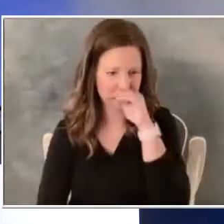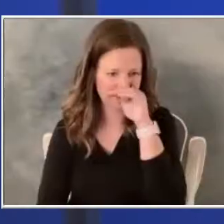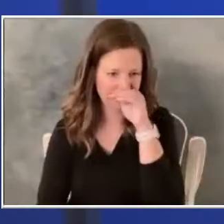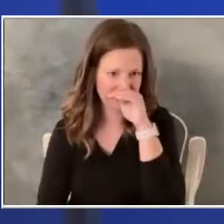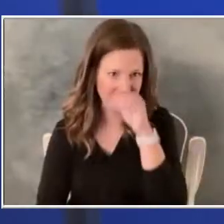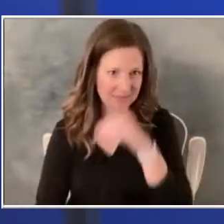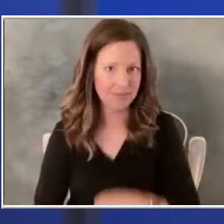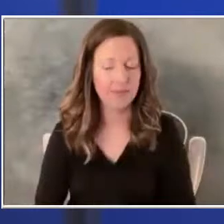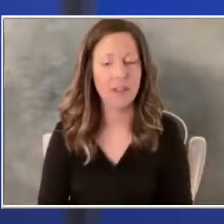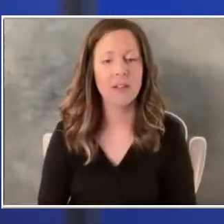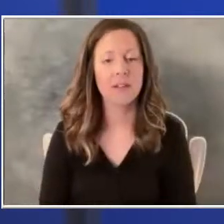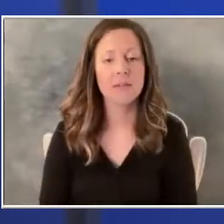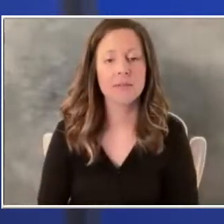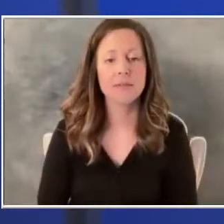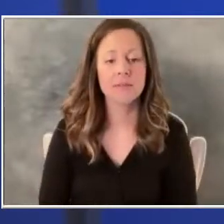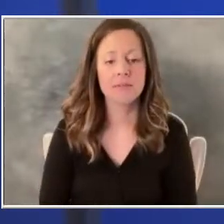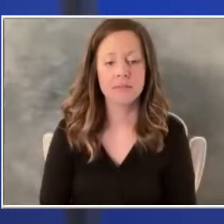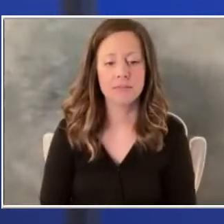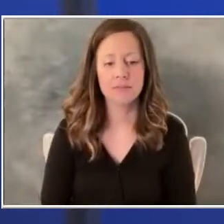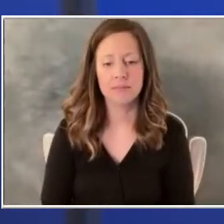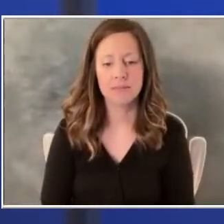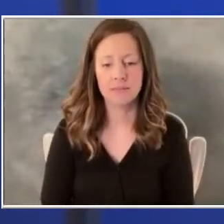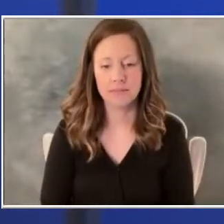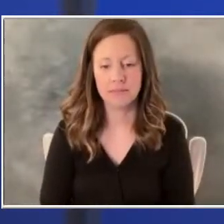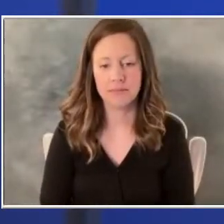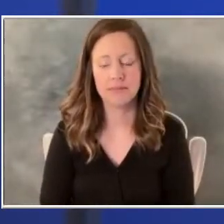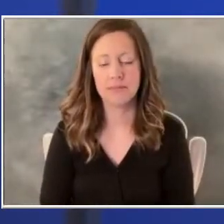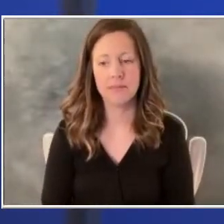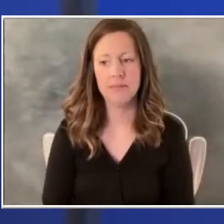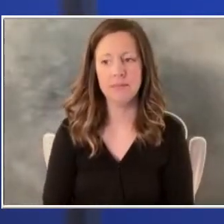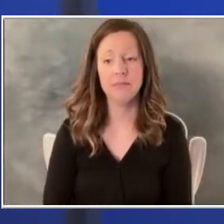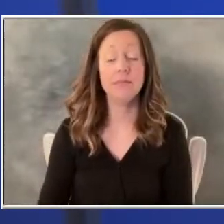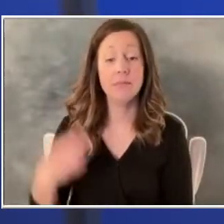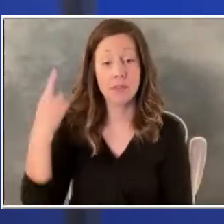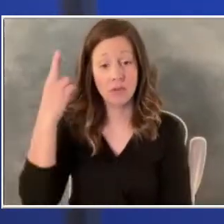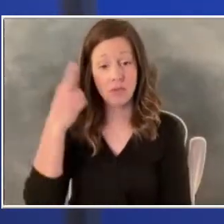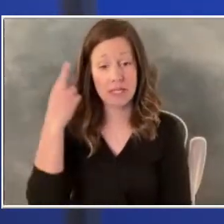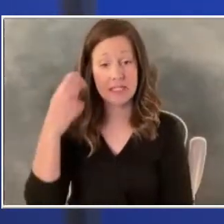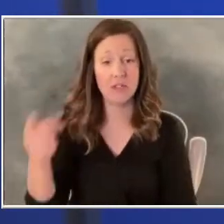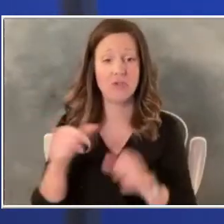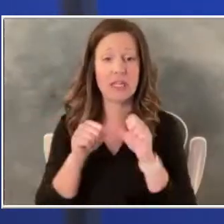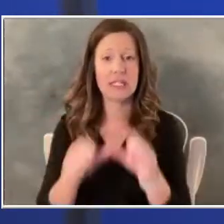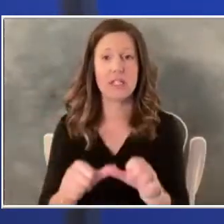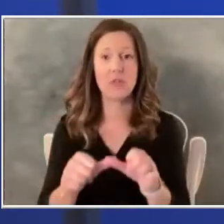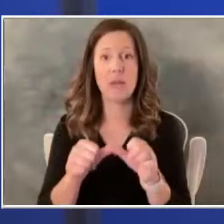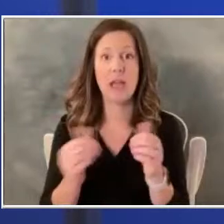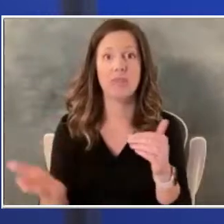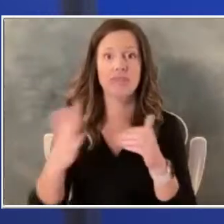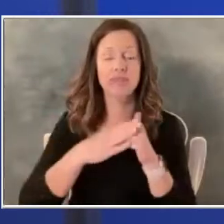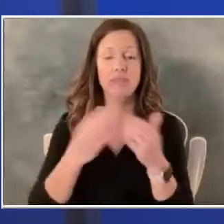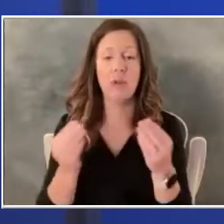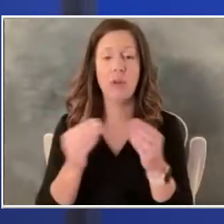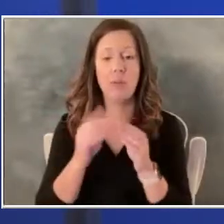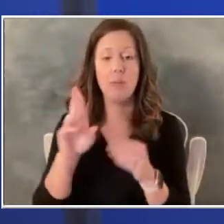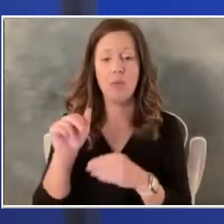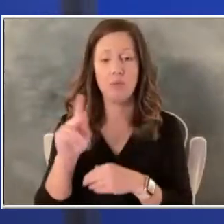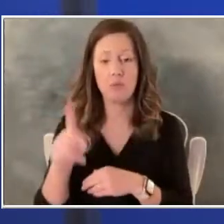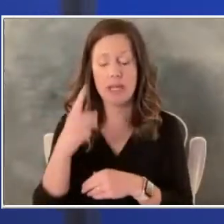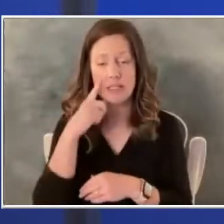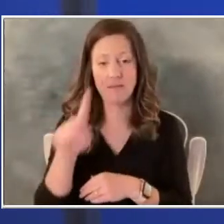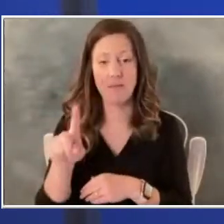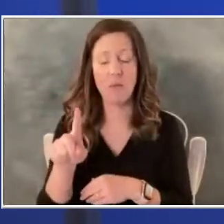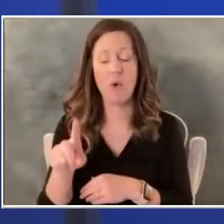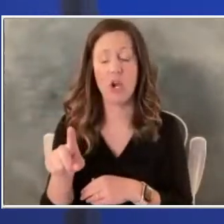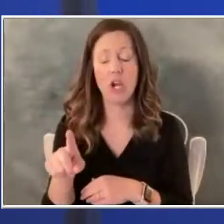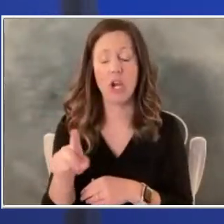The reason that Mikayla continues to be at increased risk for breast cancer, despite testing negative for the BRCA2